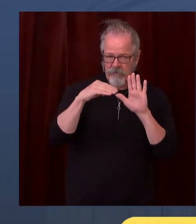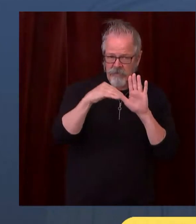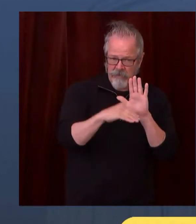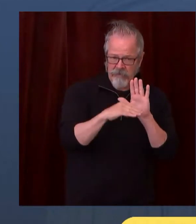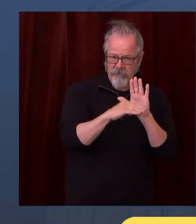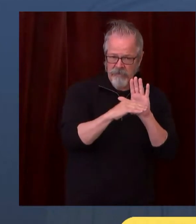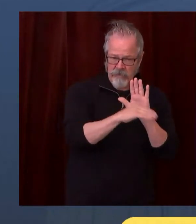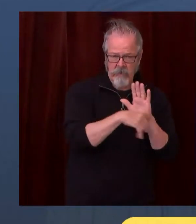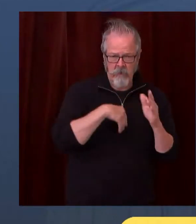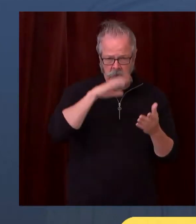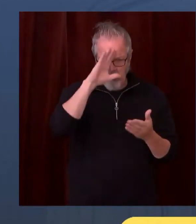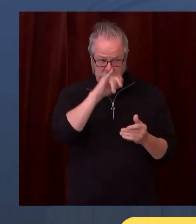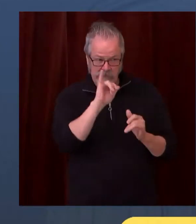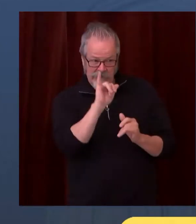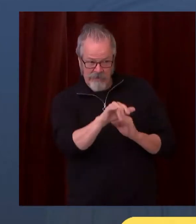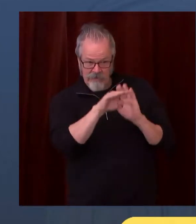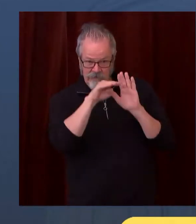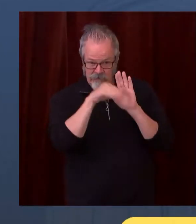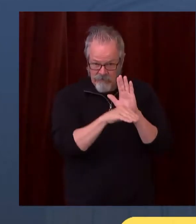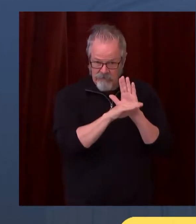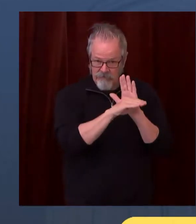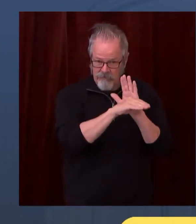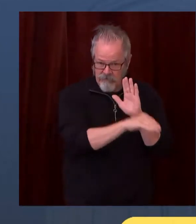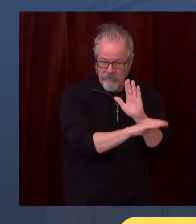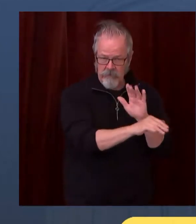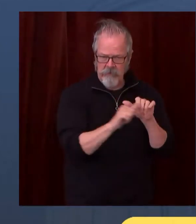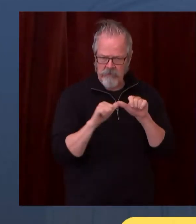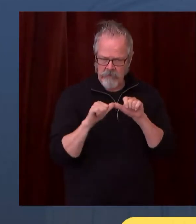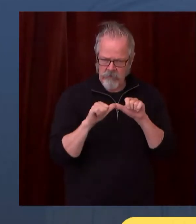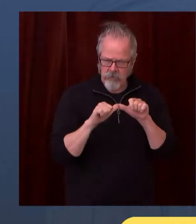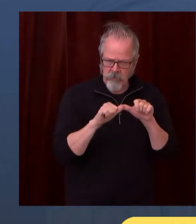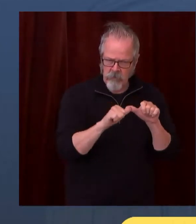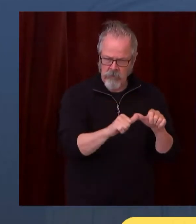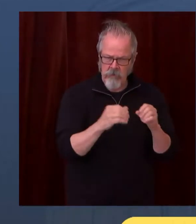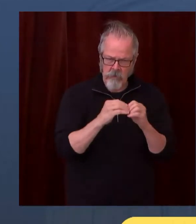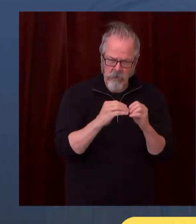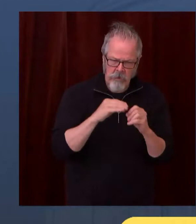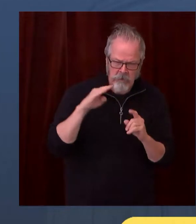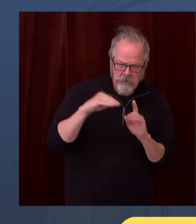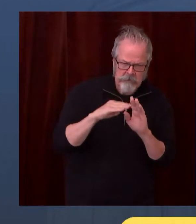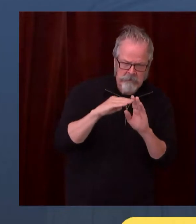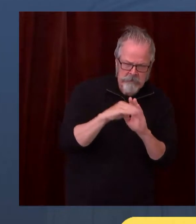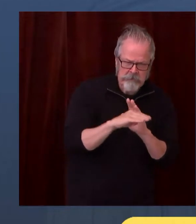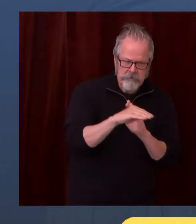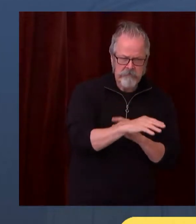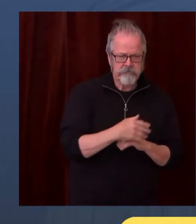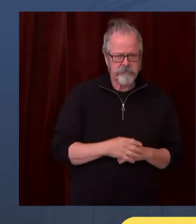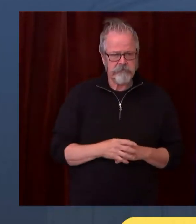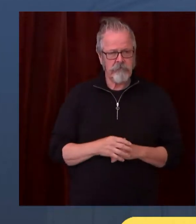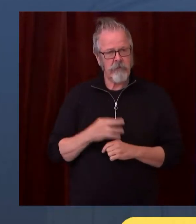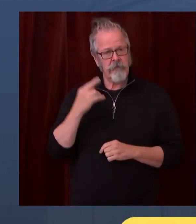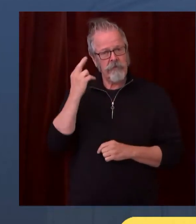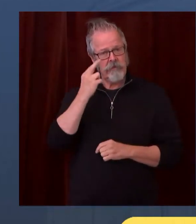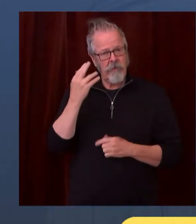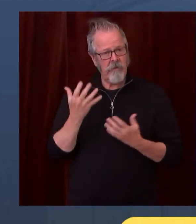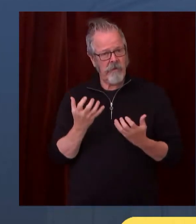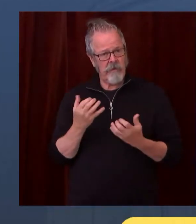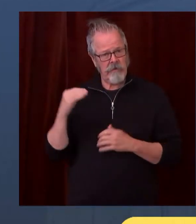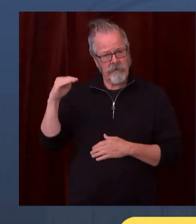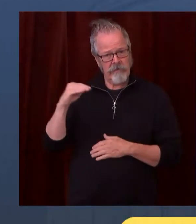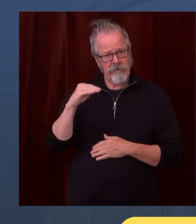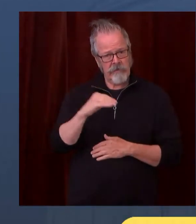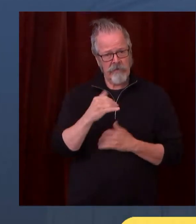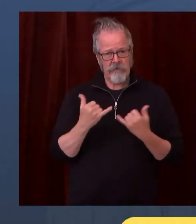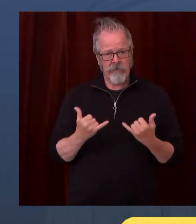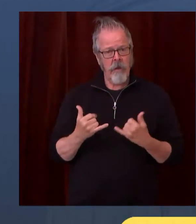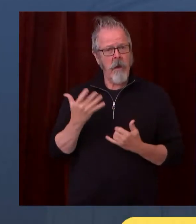had some success on this because Washingtonians have masked up. They've been committed. Business leaders have adhered to